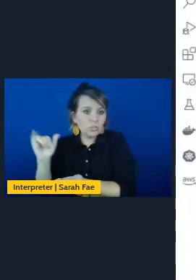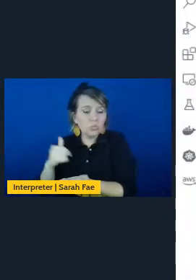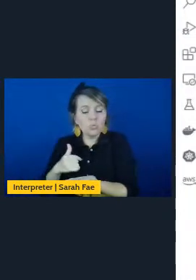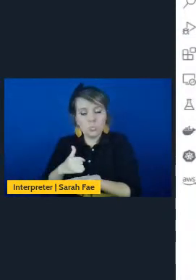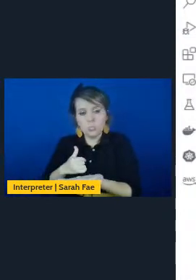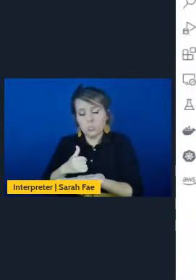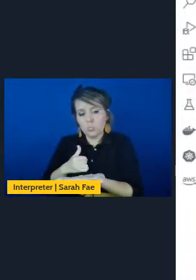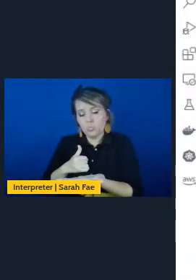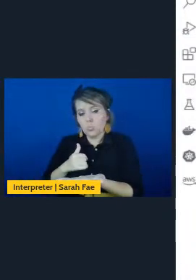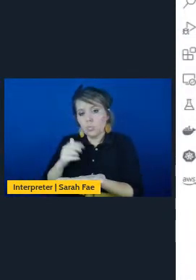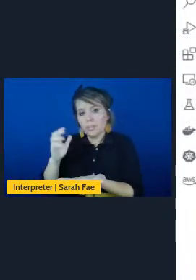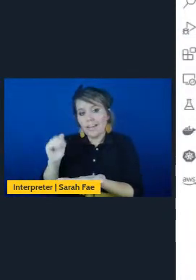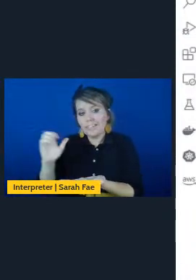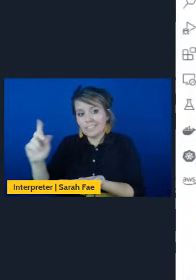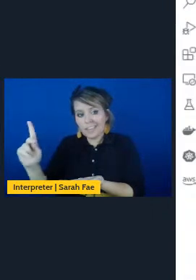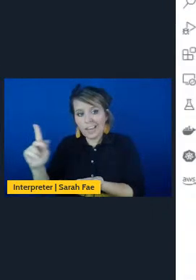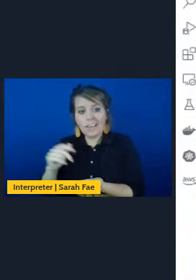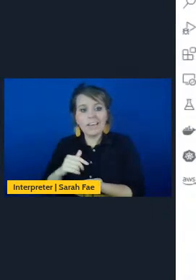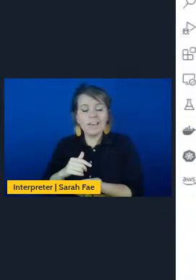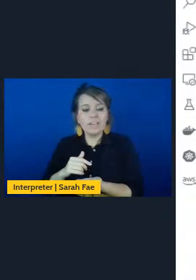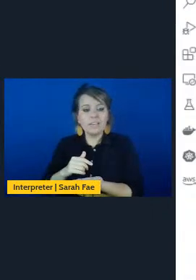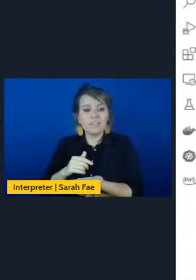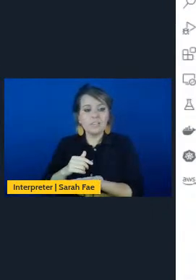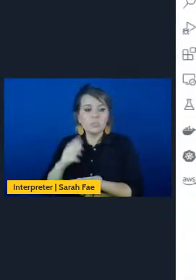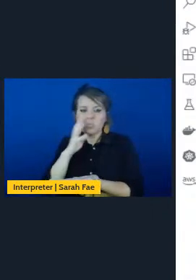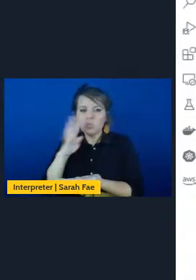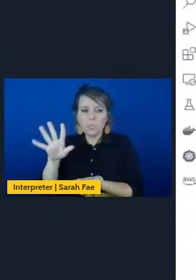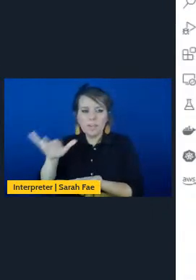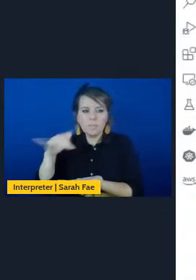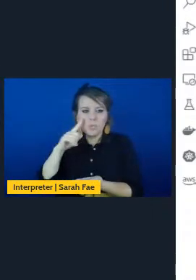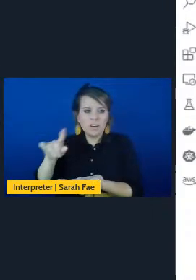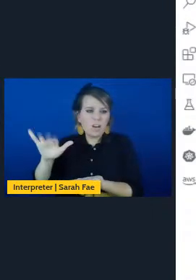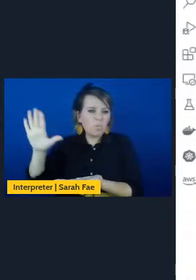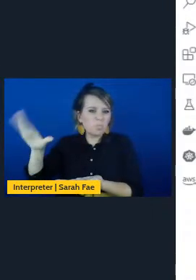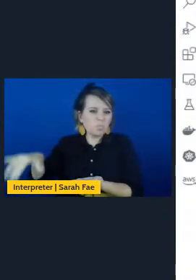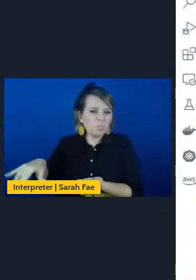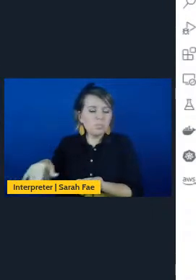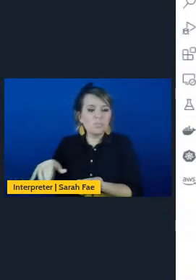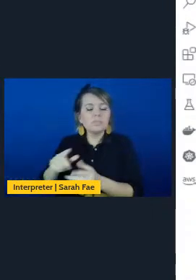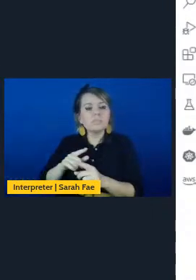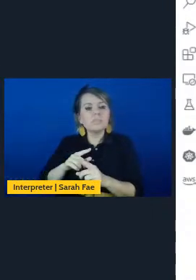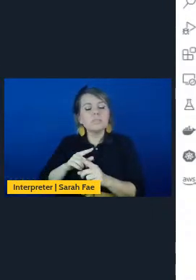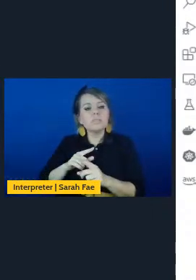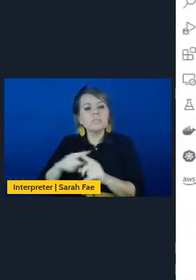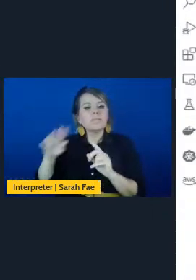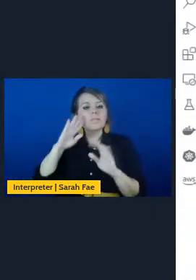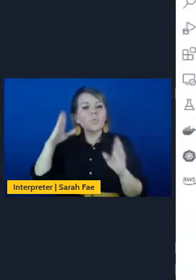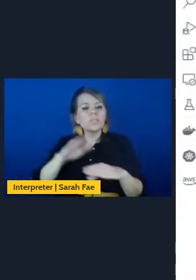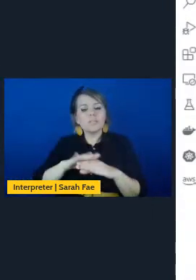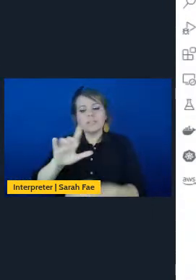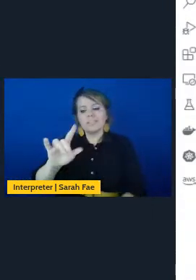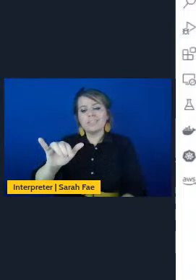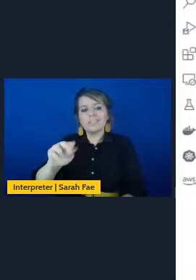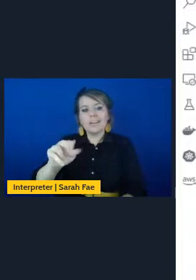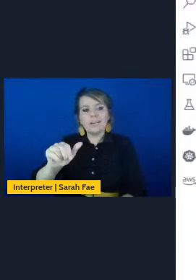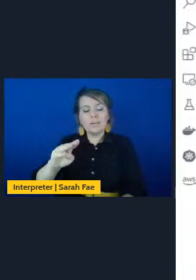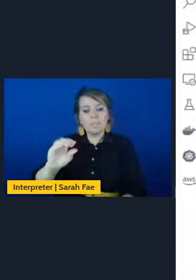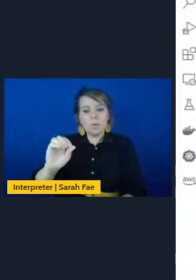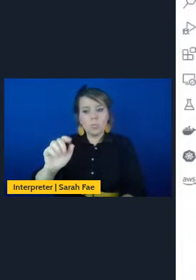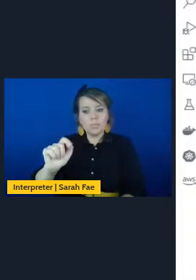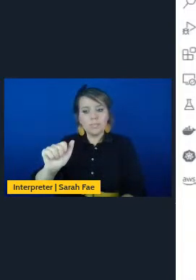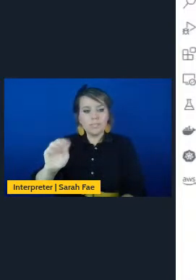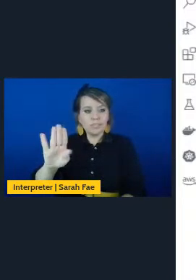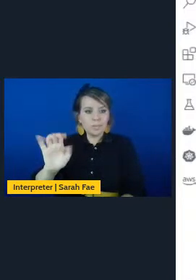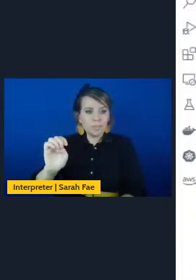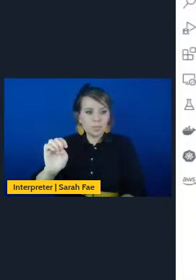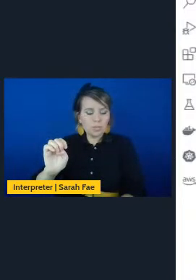ACK, the field export, etc. I'm going to ignore that for now, but just focus on the DynamoDB table, which is